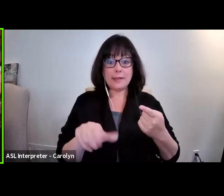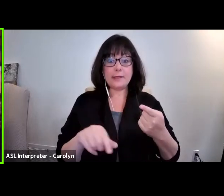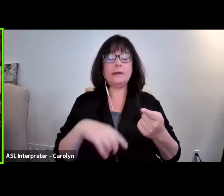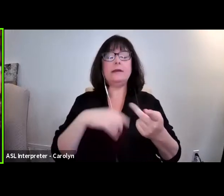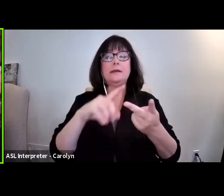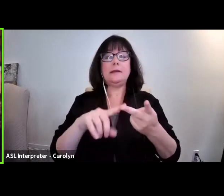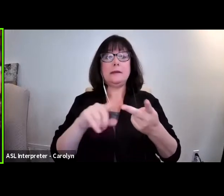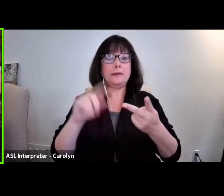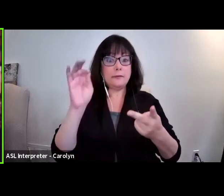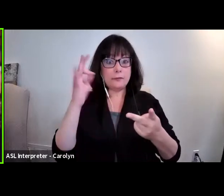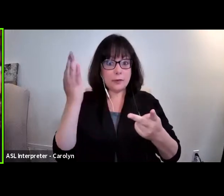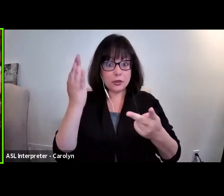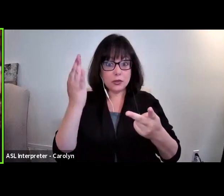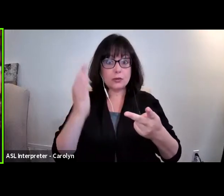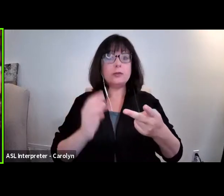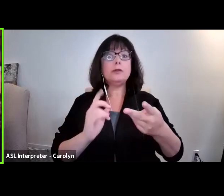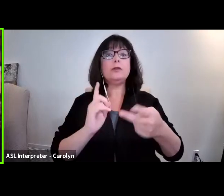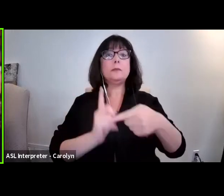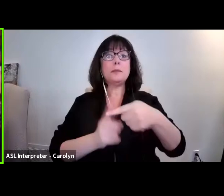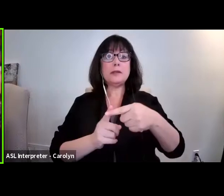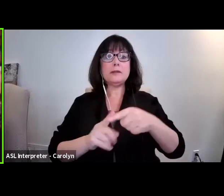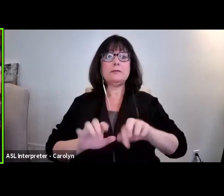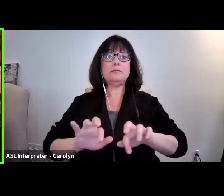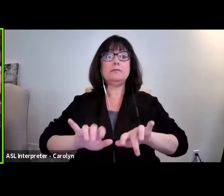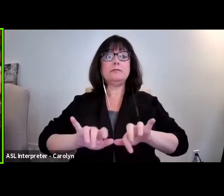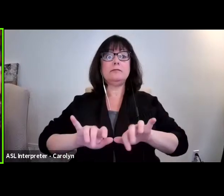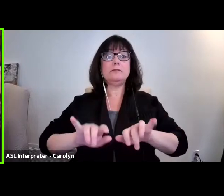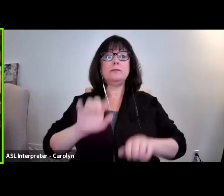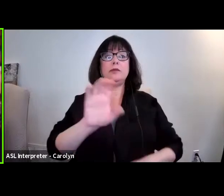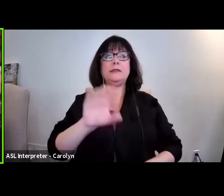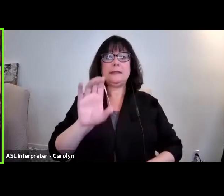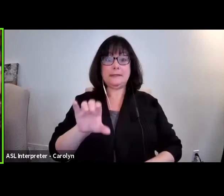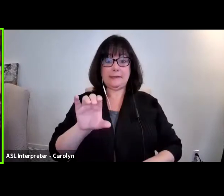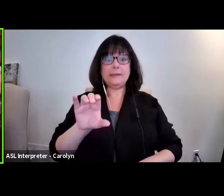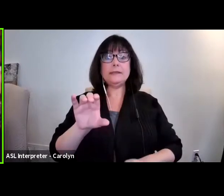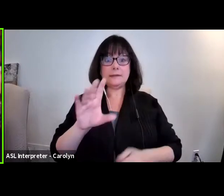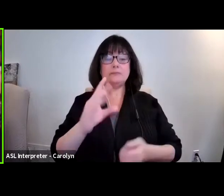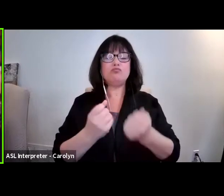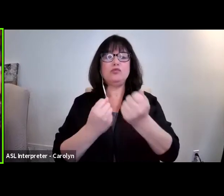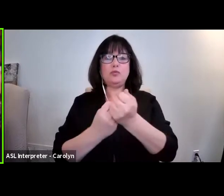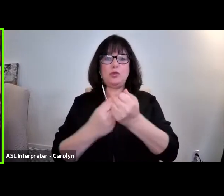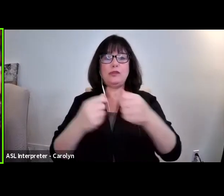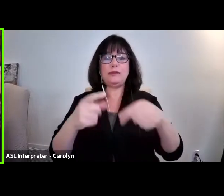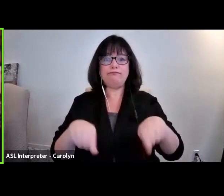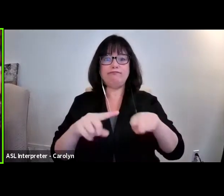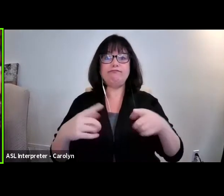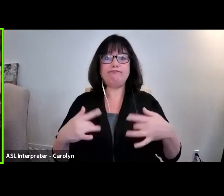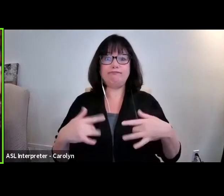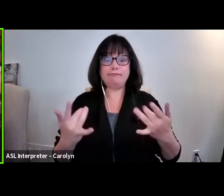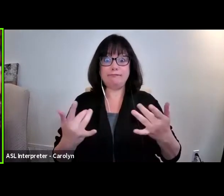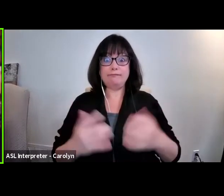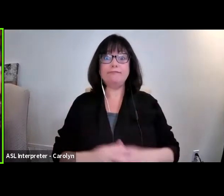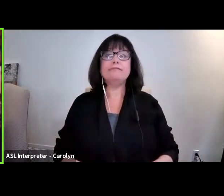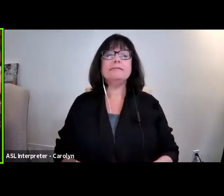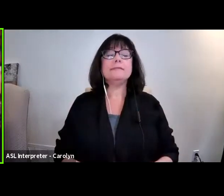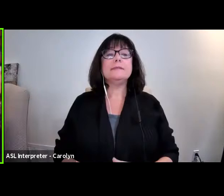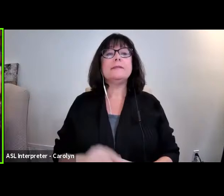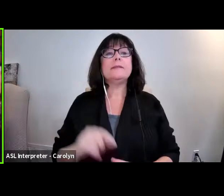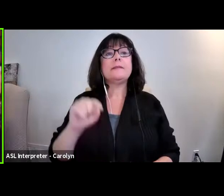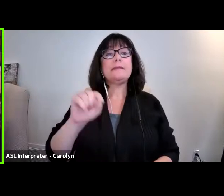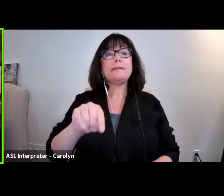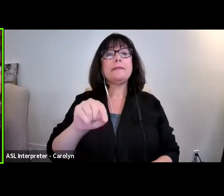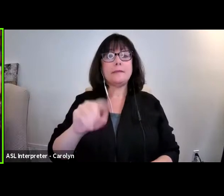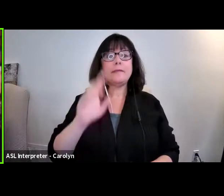our participants at today's town hall. This event will be recorded and will be made available after